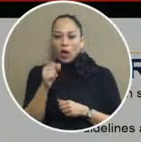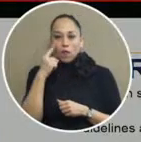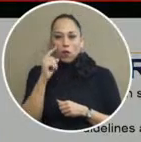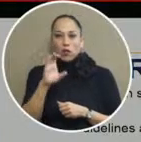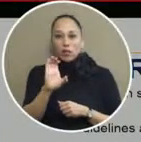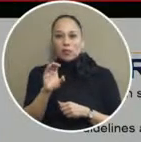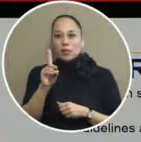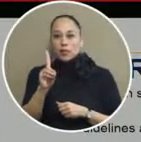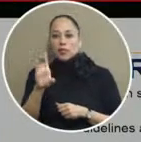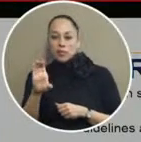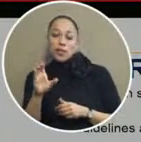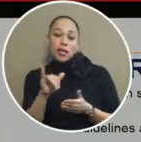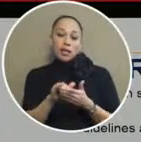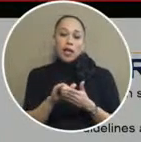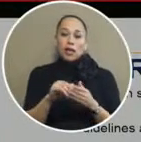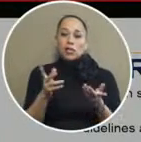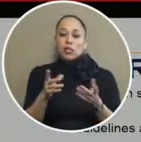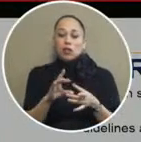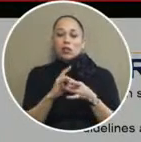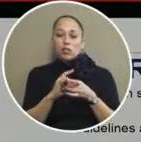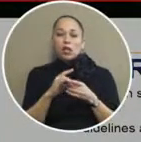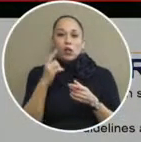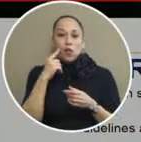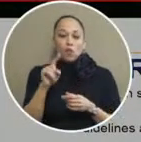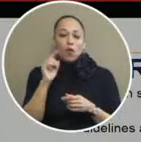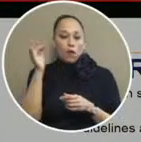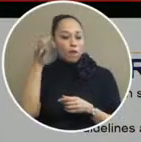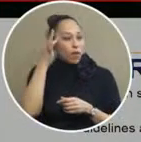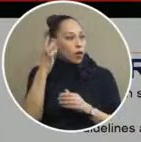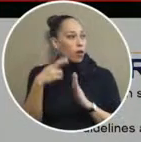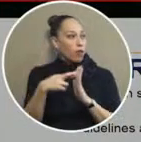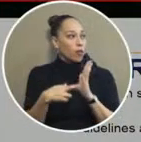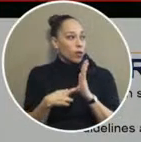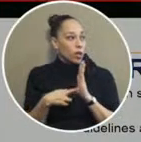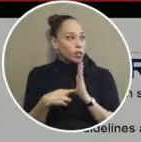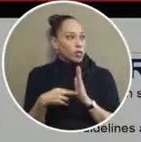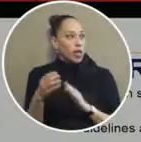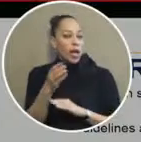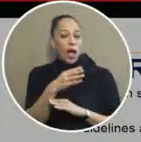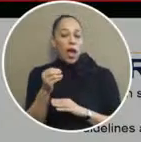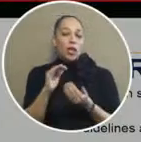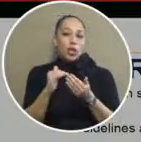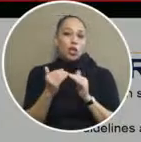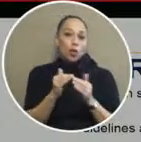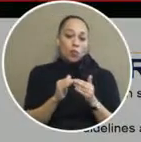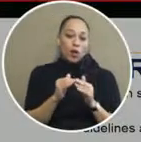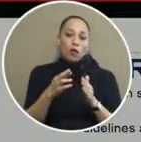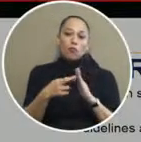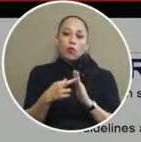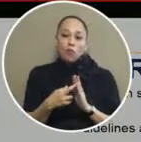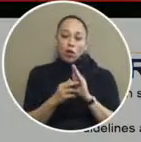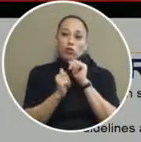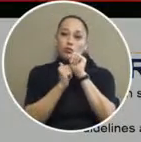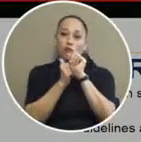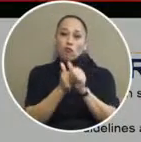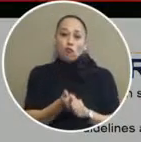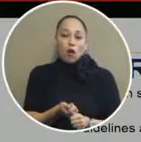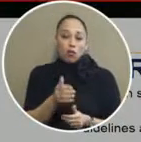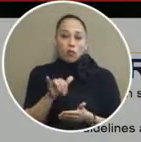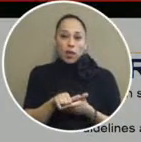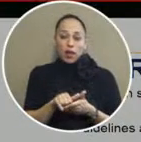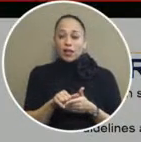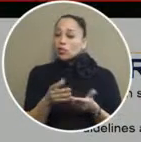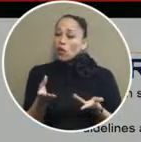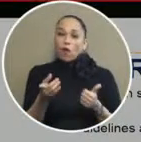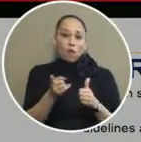came and continue to come are subject to federal guidelines and regulations, and communities are required to follow those. So again, in